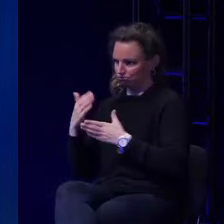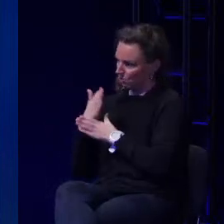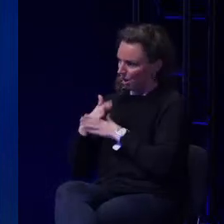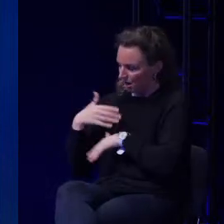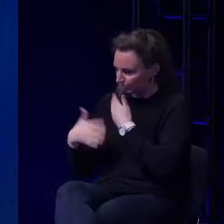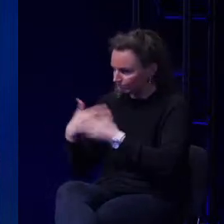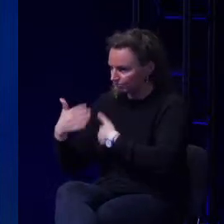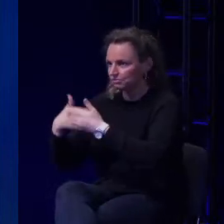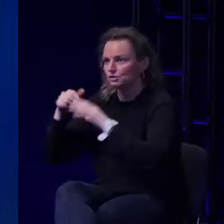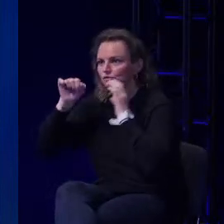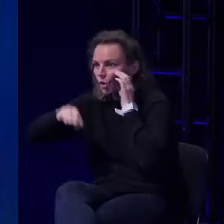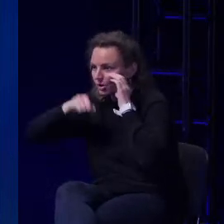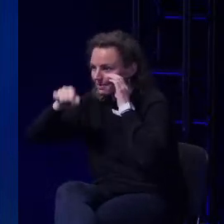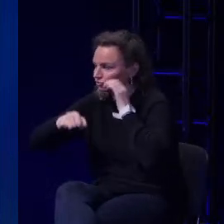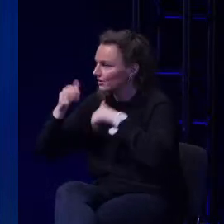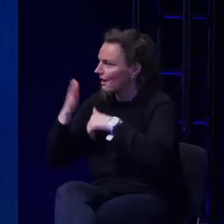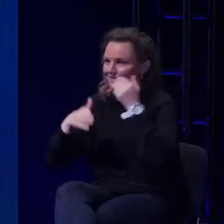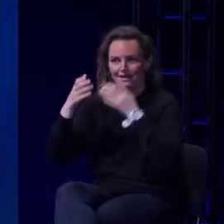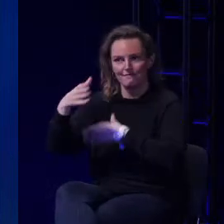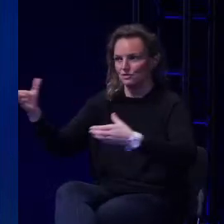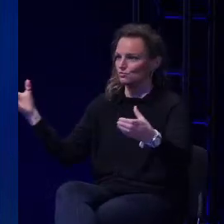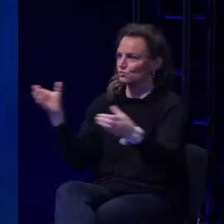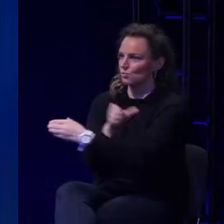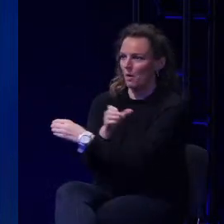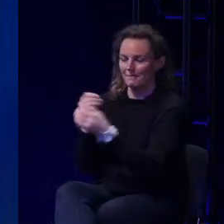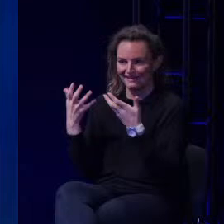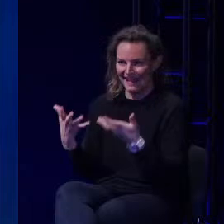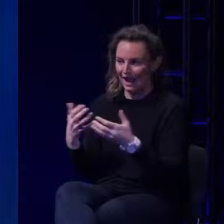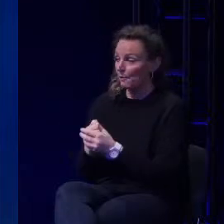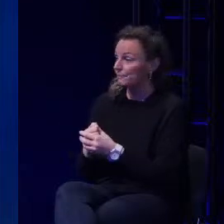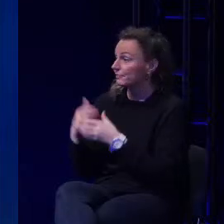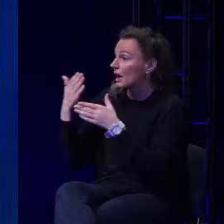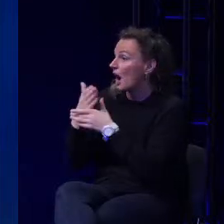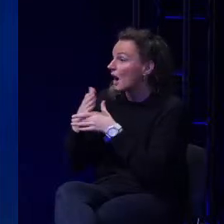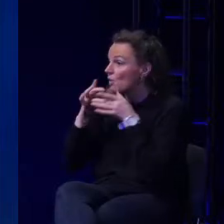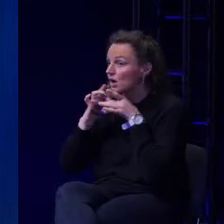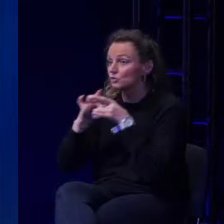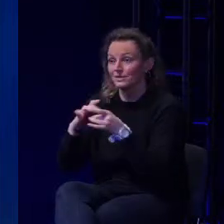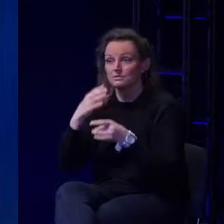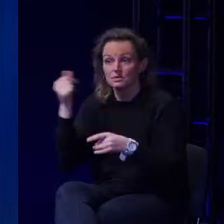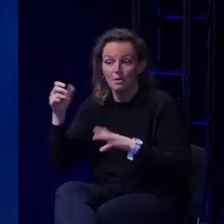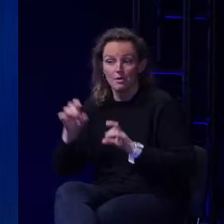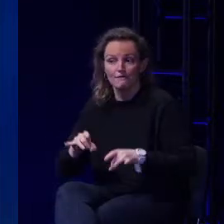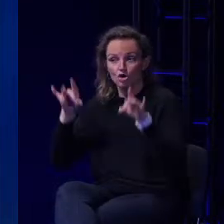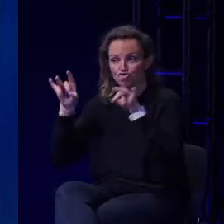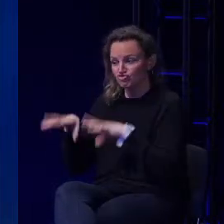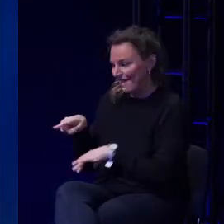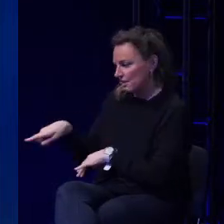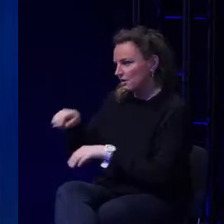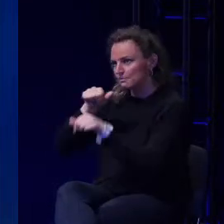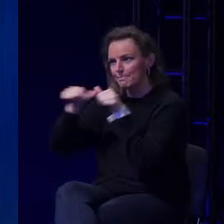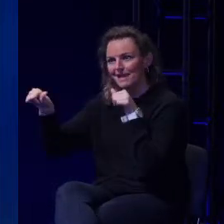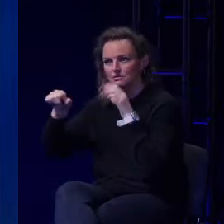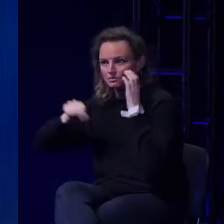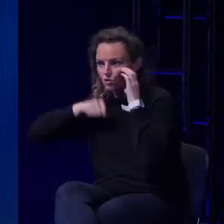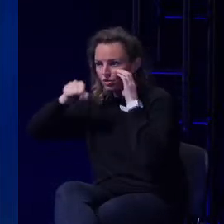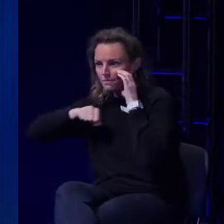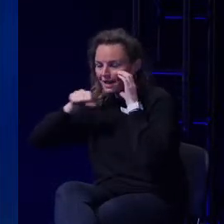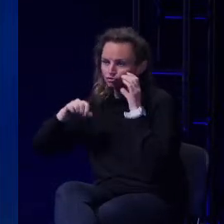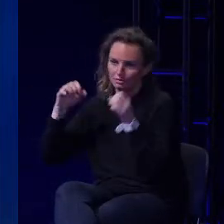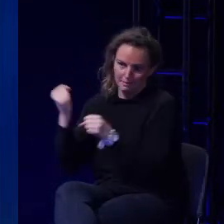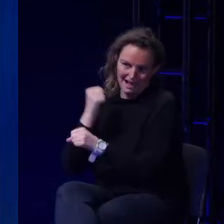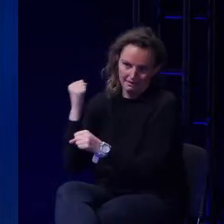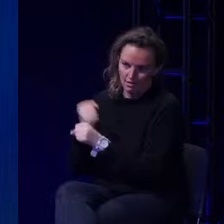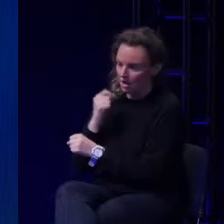never swap it for anything in the world. I ended up working with some of Australia's best documentary directors, and I just